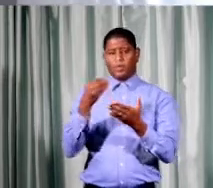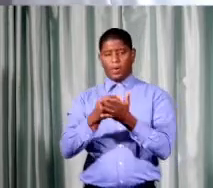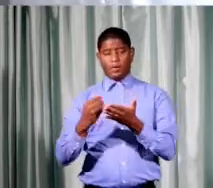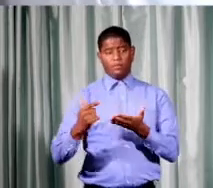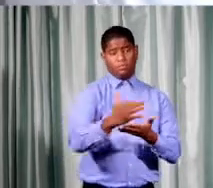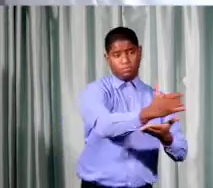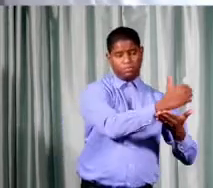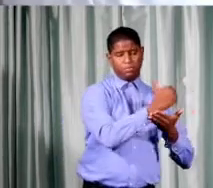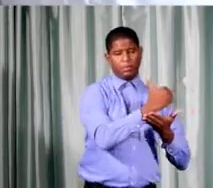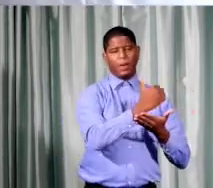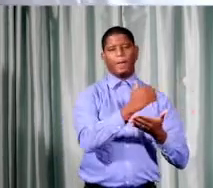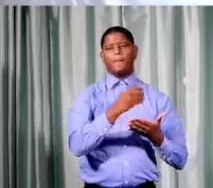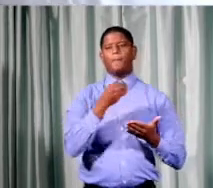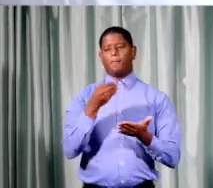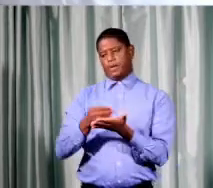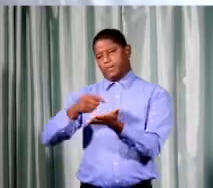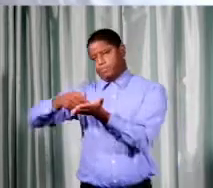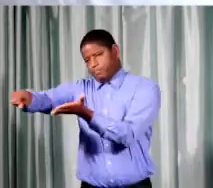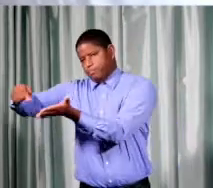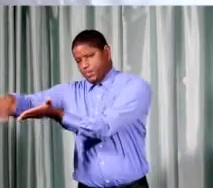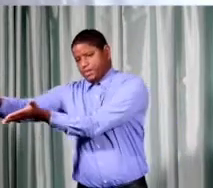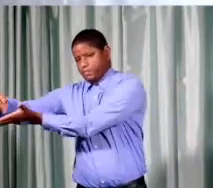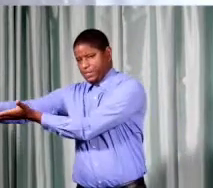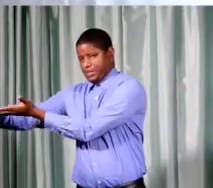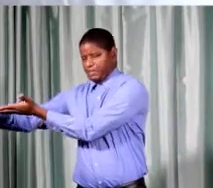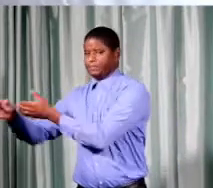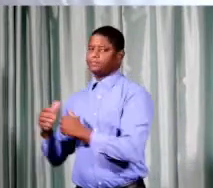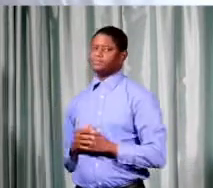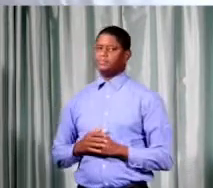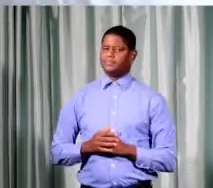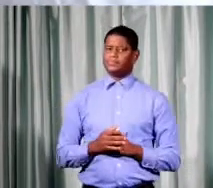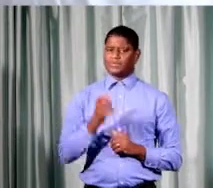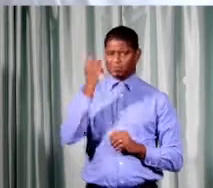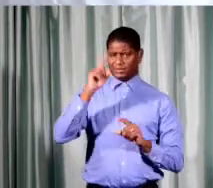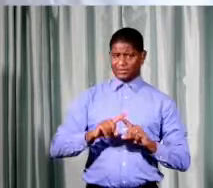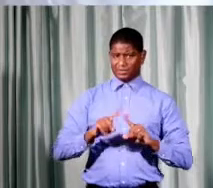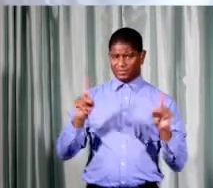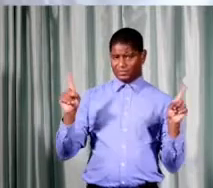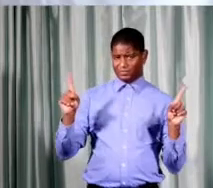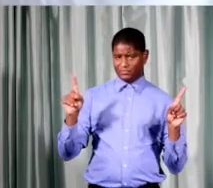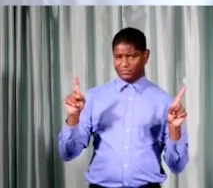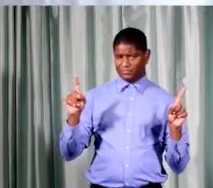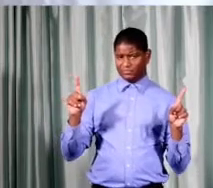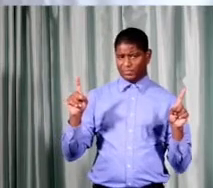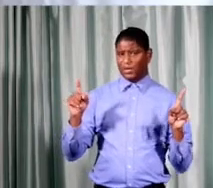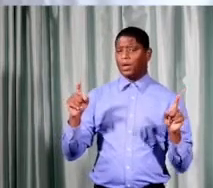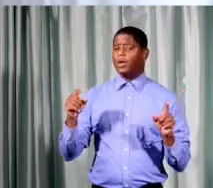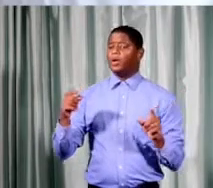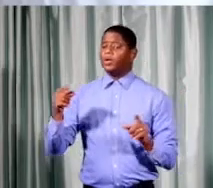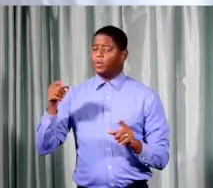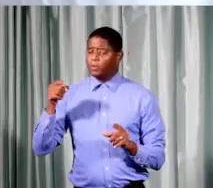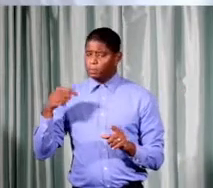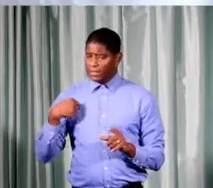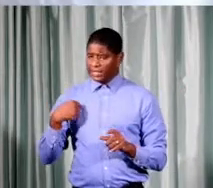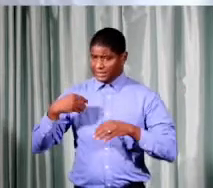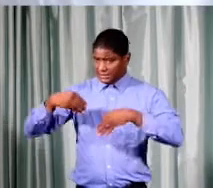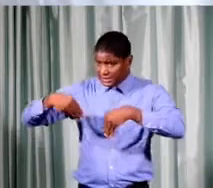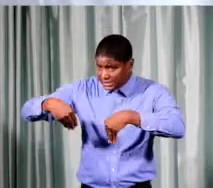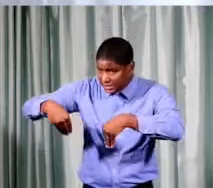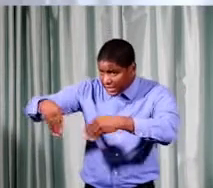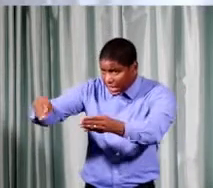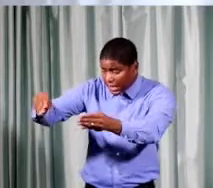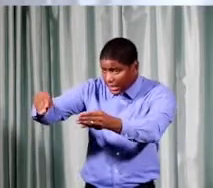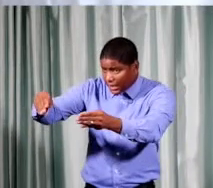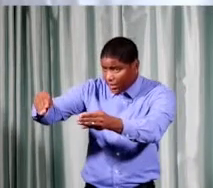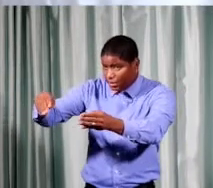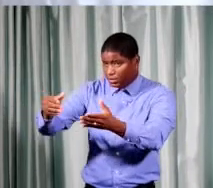revenue is recognized when it is earned. I sold you a product, you took the